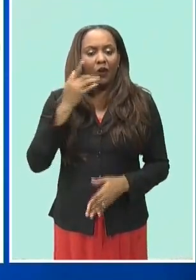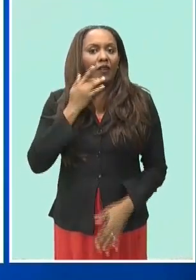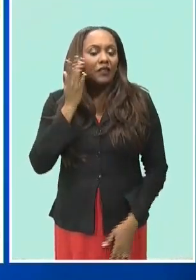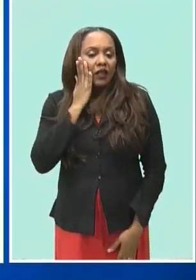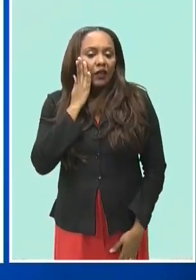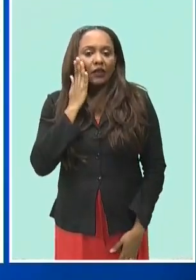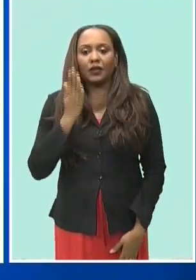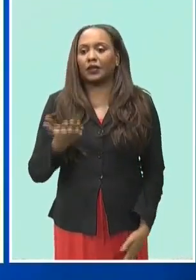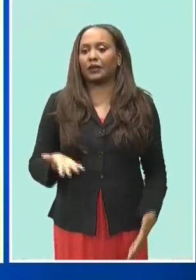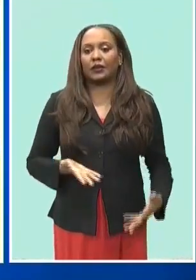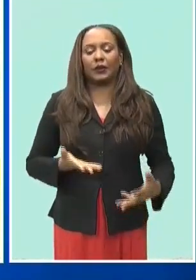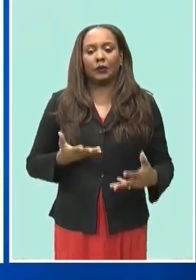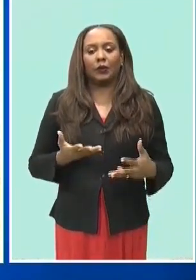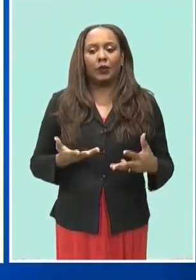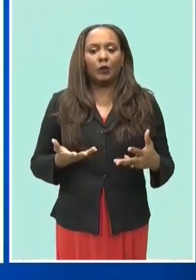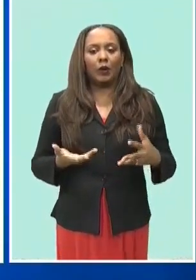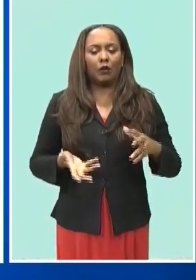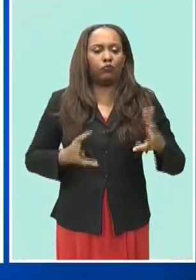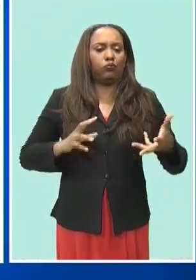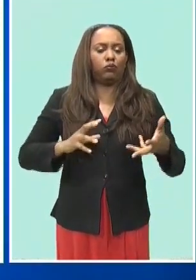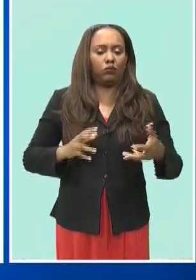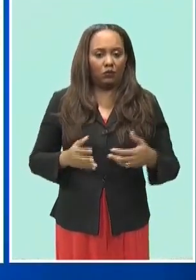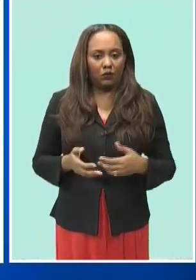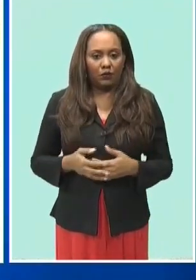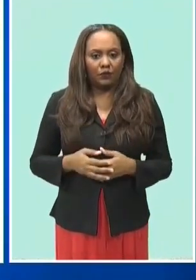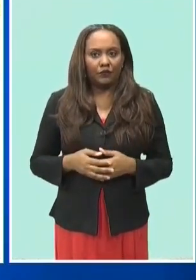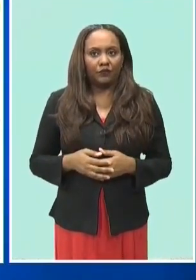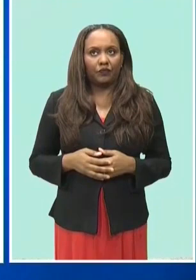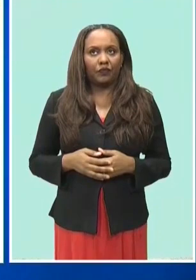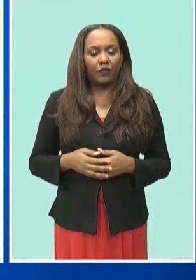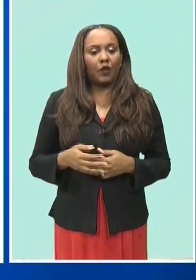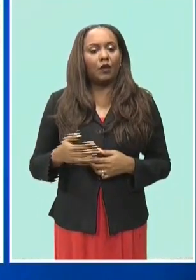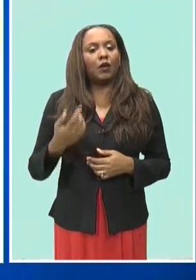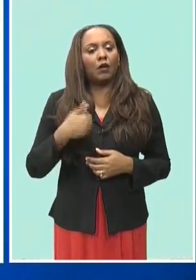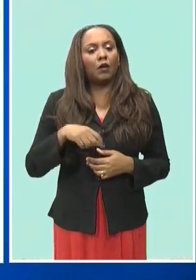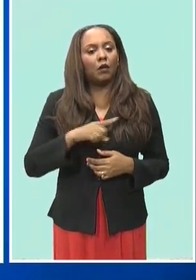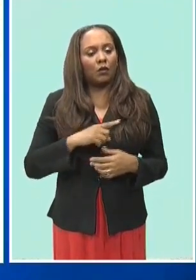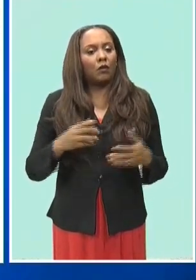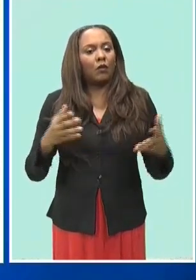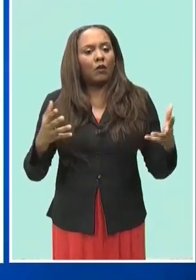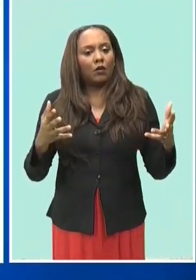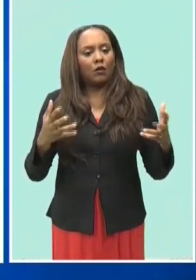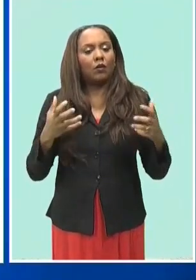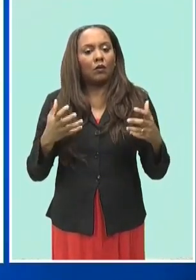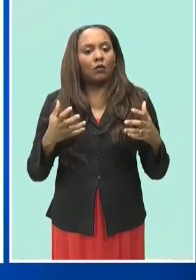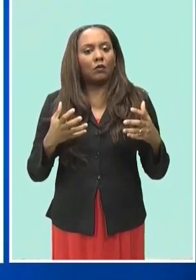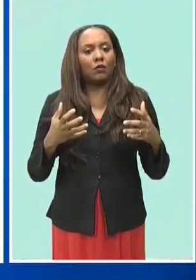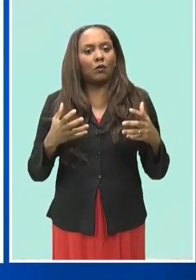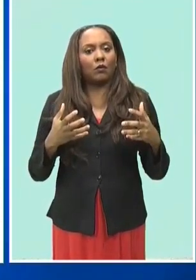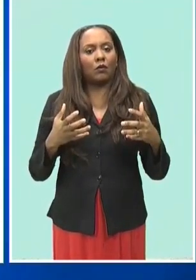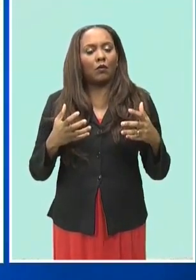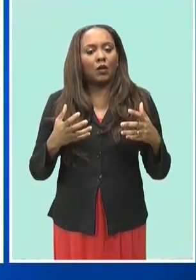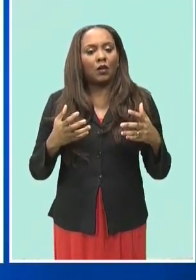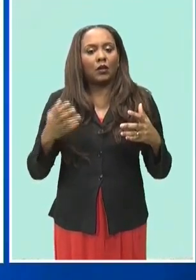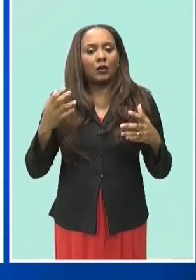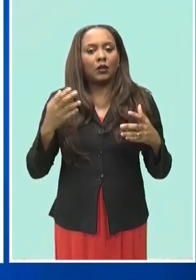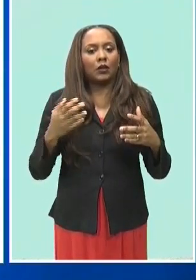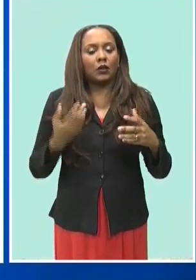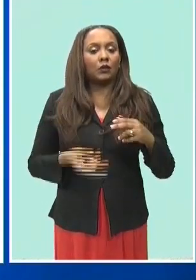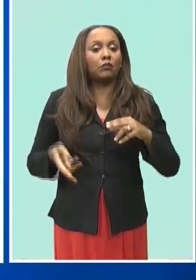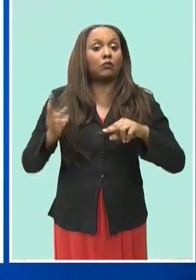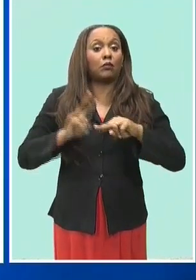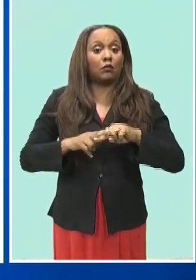are in conversation with the community of Portsmouth to follow the same trend, hopefully, that was done last year. We have